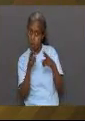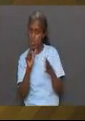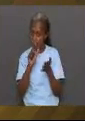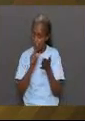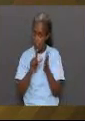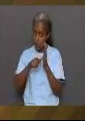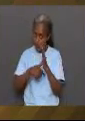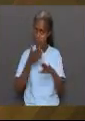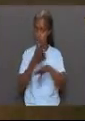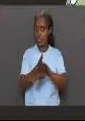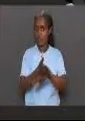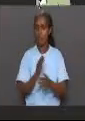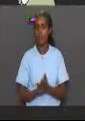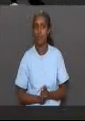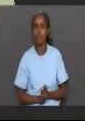a few minutes.